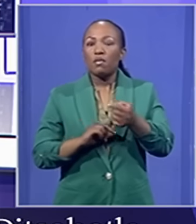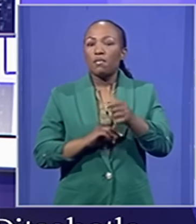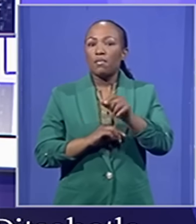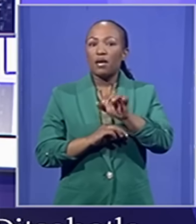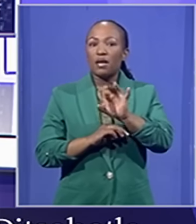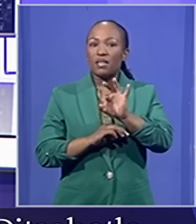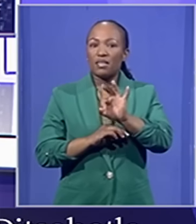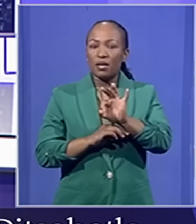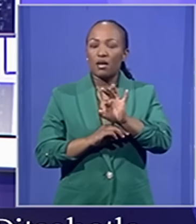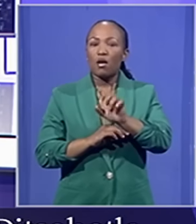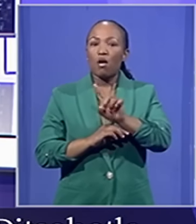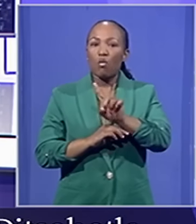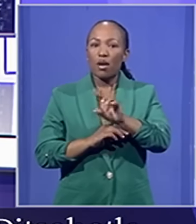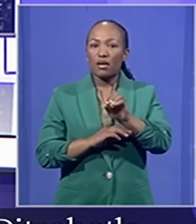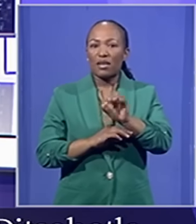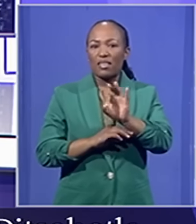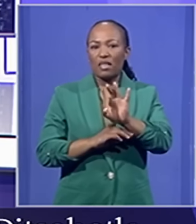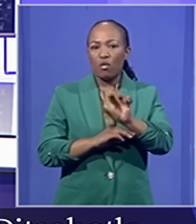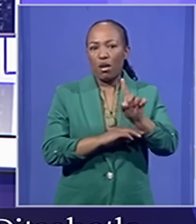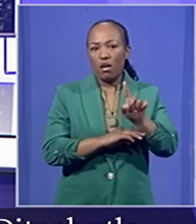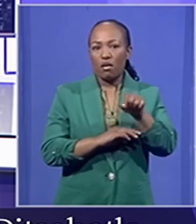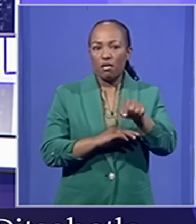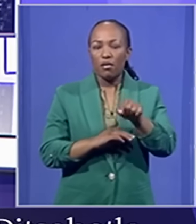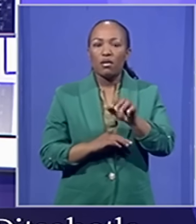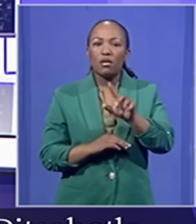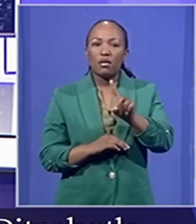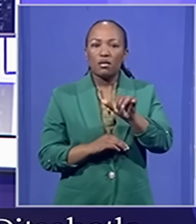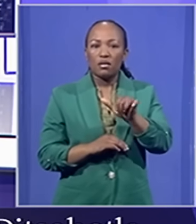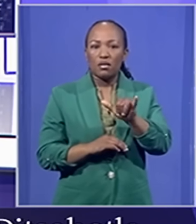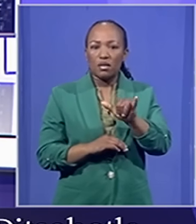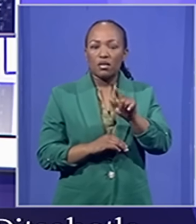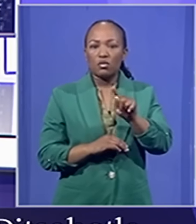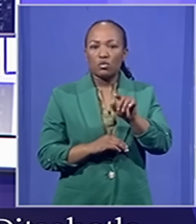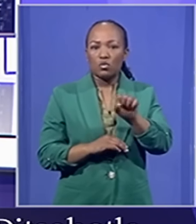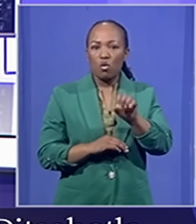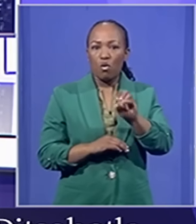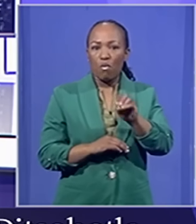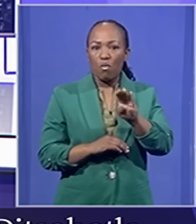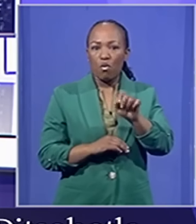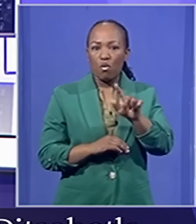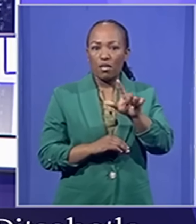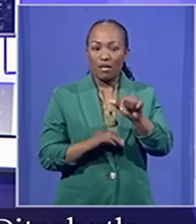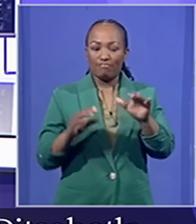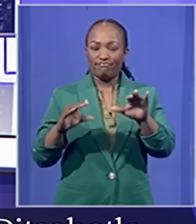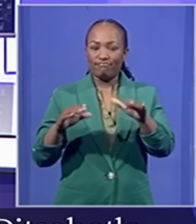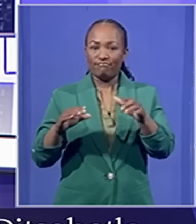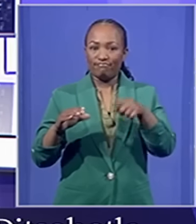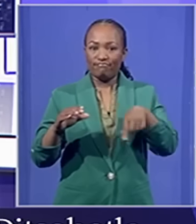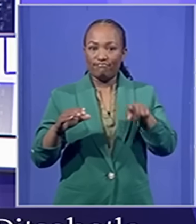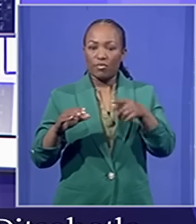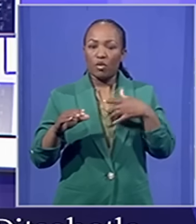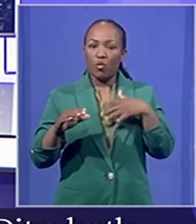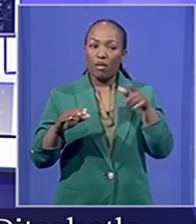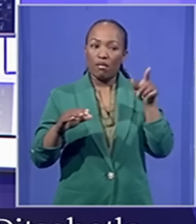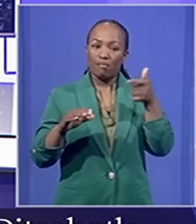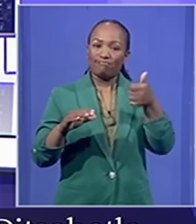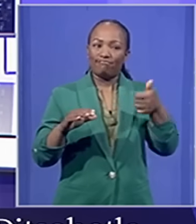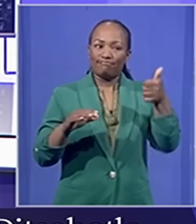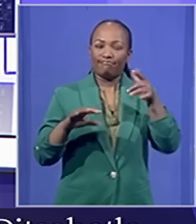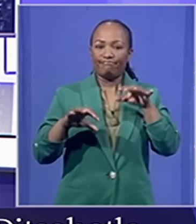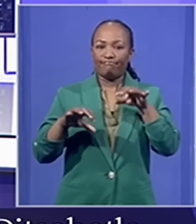kwa mmasepaleng wa selegae wa Ditsobotla. Ga jaana khuduthamaga ya bosetšhaba ke yona e tlileng go ka tsaya taolo ya mmasepala.